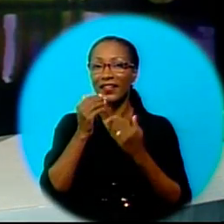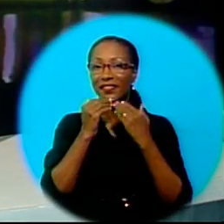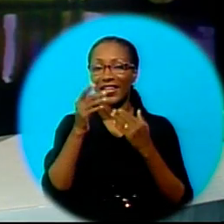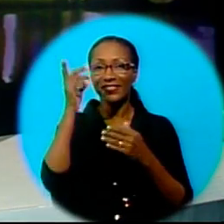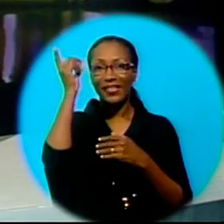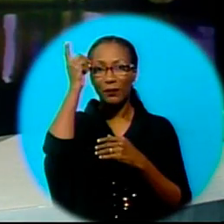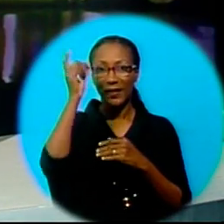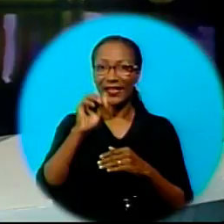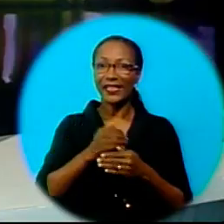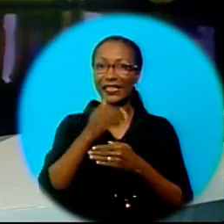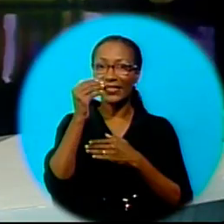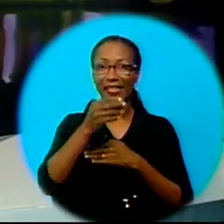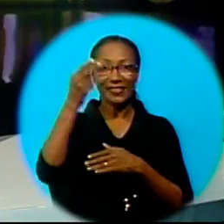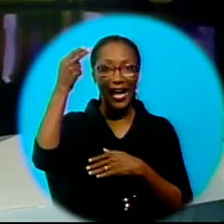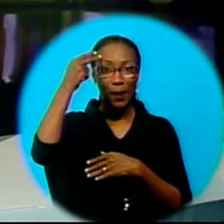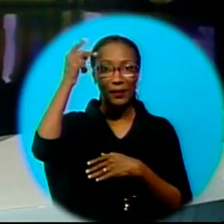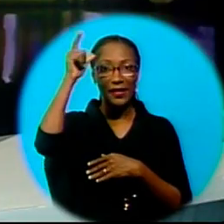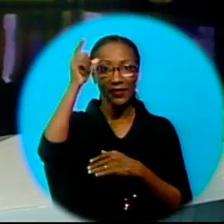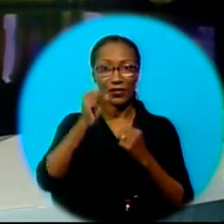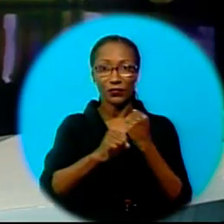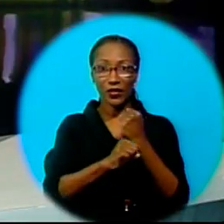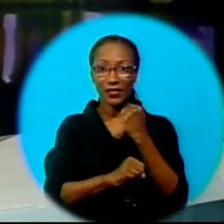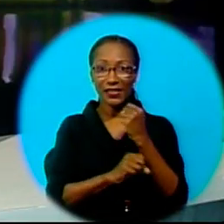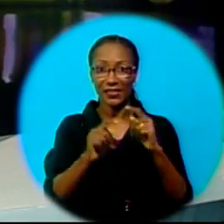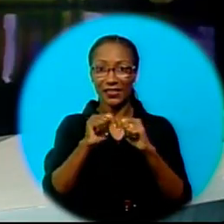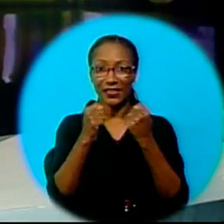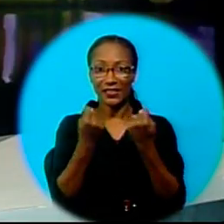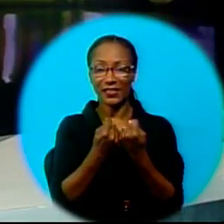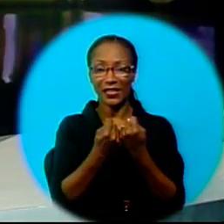In reply, Hamilton Lashley Foundation were all out for